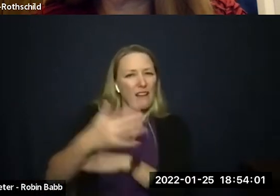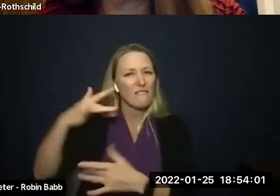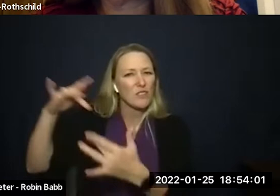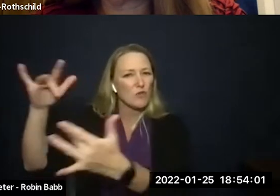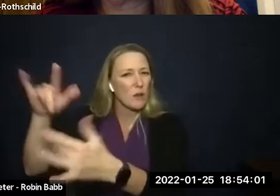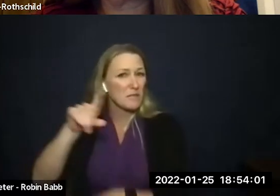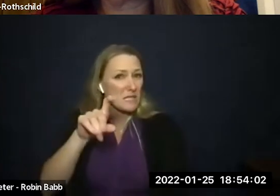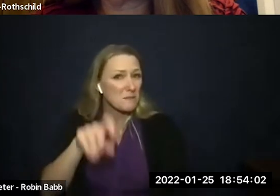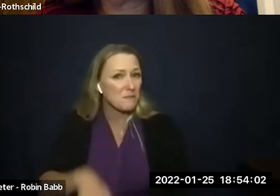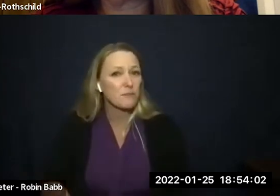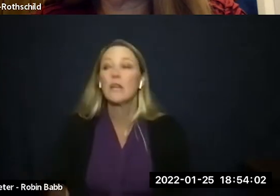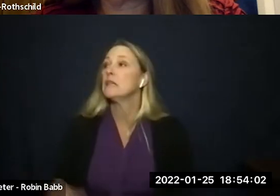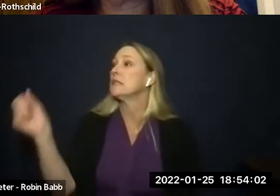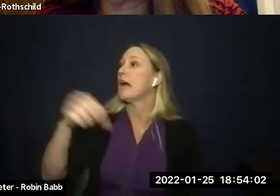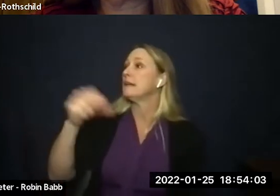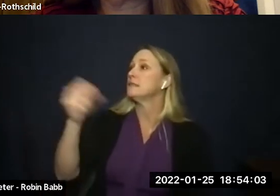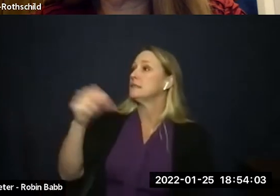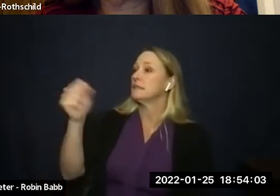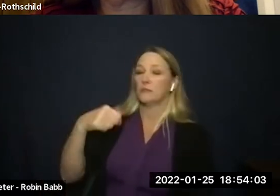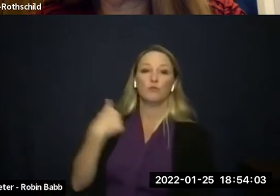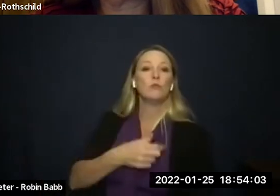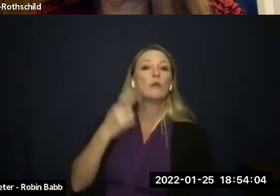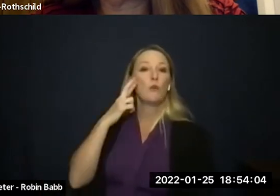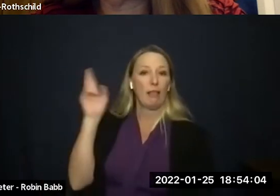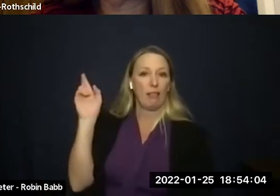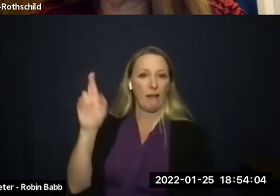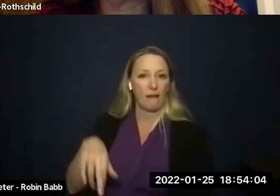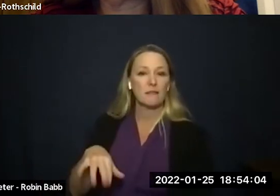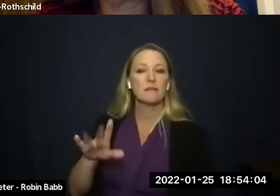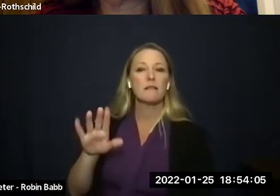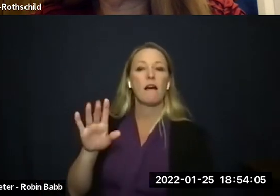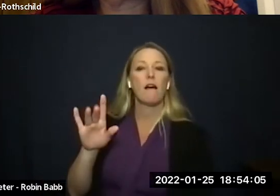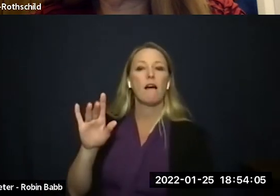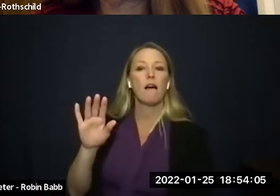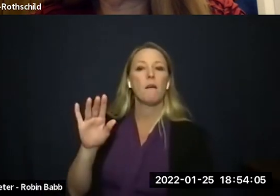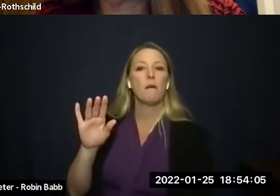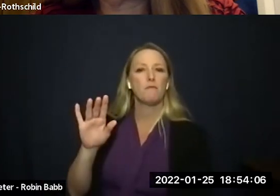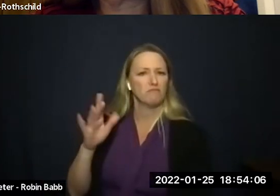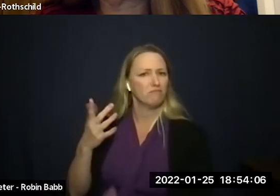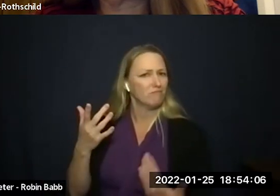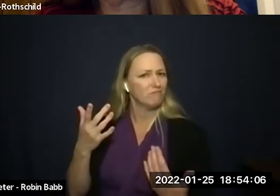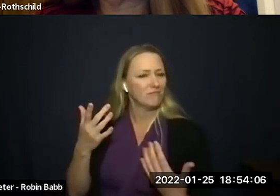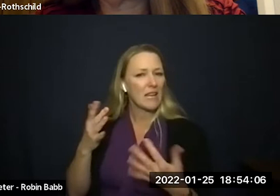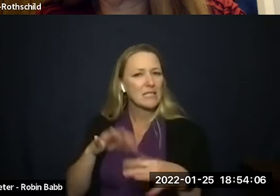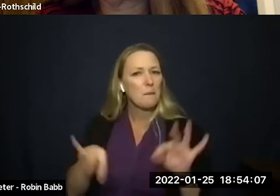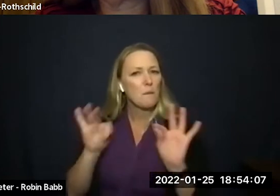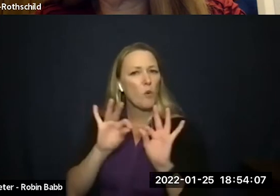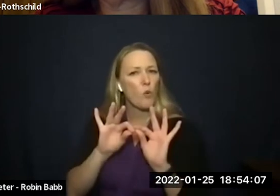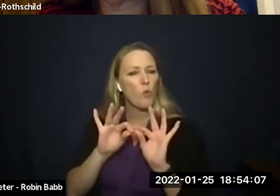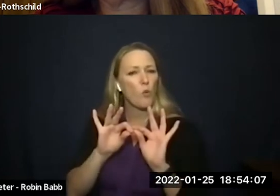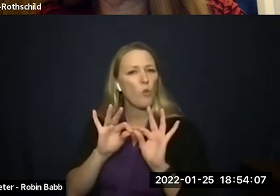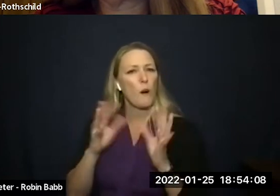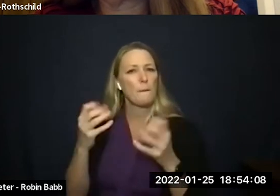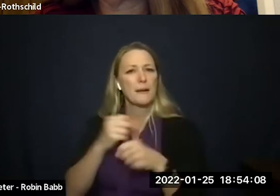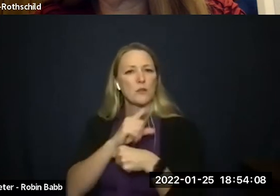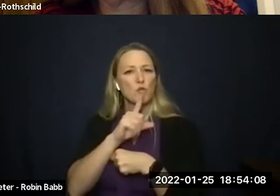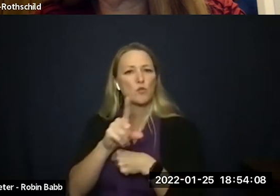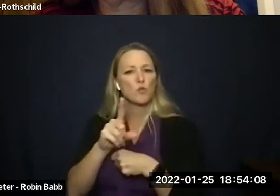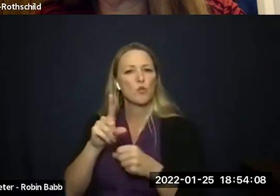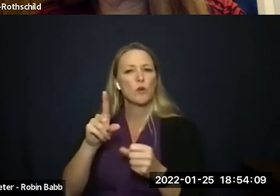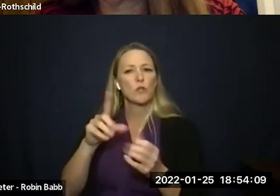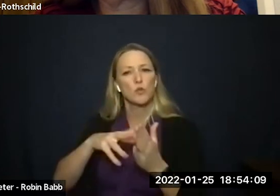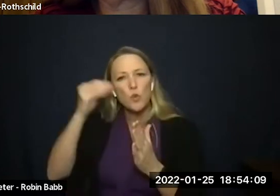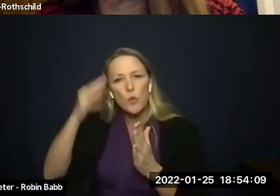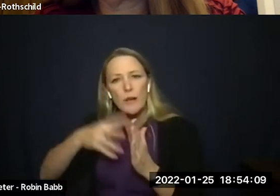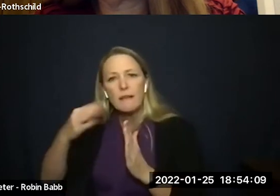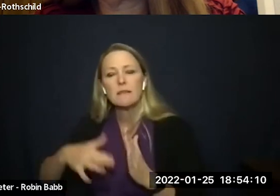sure so we realized that um it's important to make sure that students and staff are